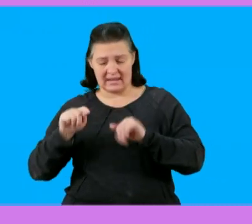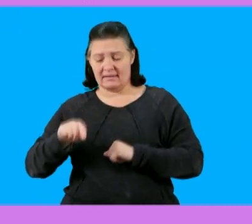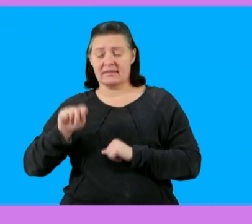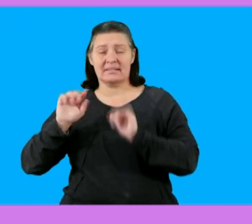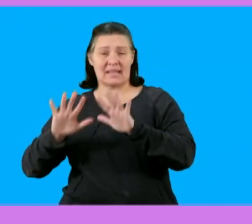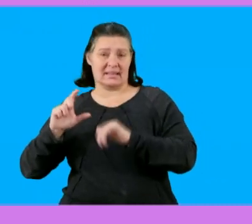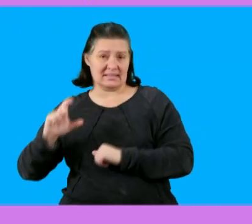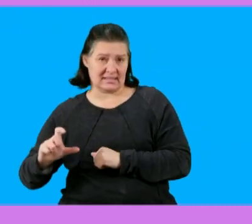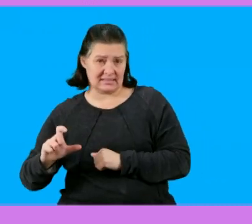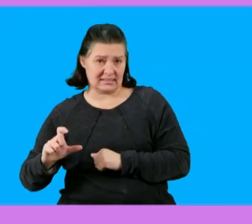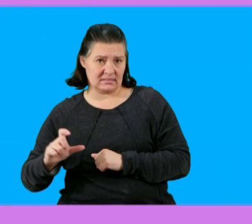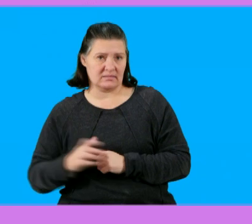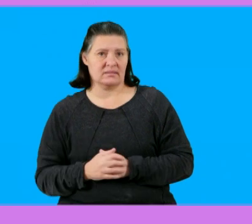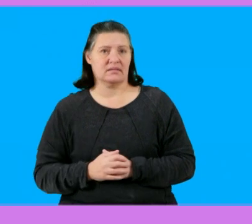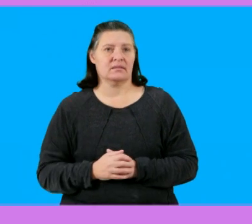that